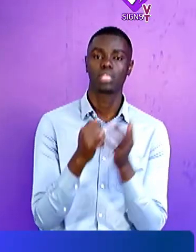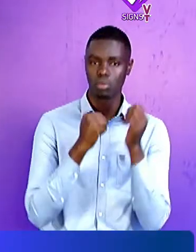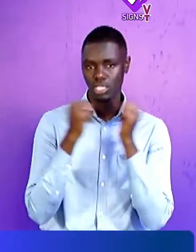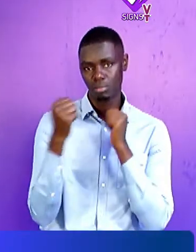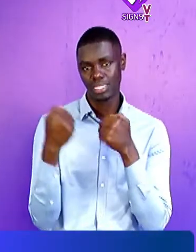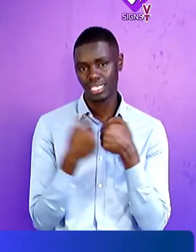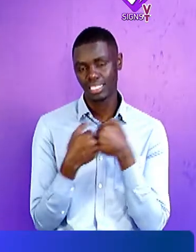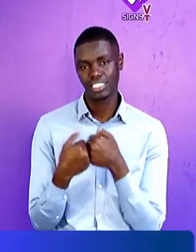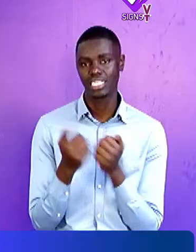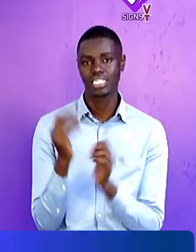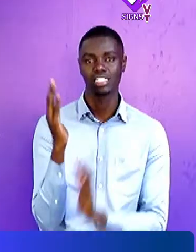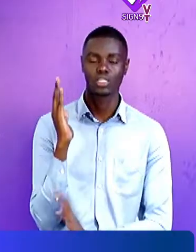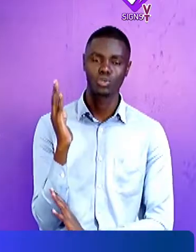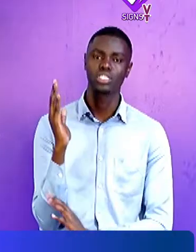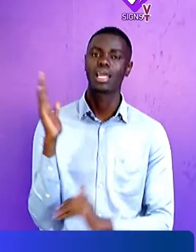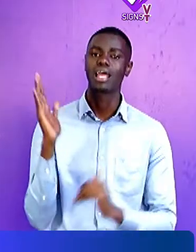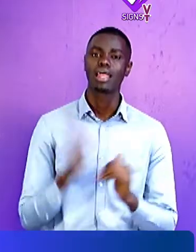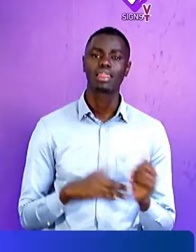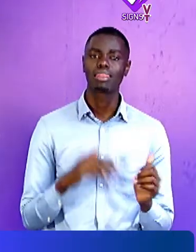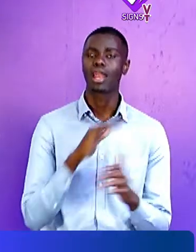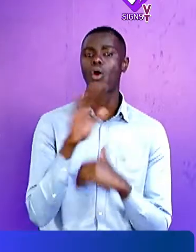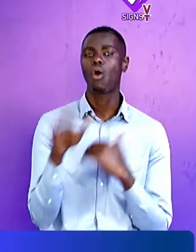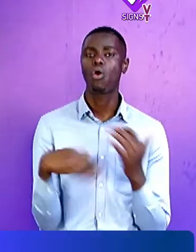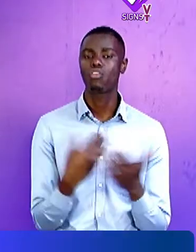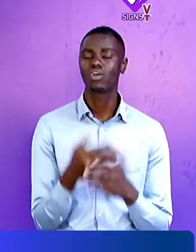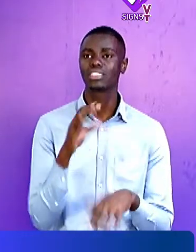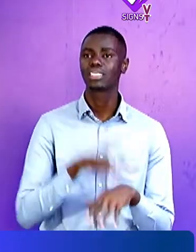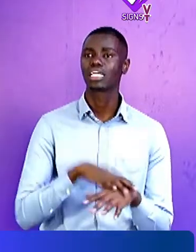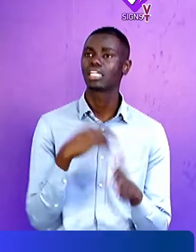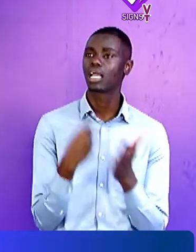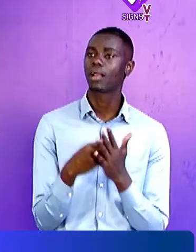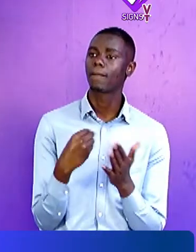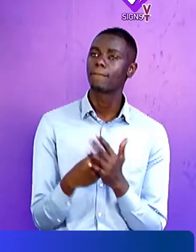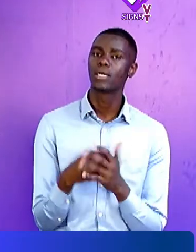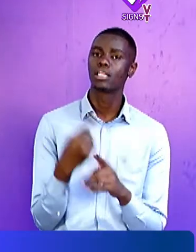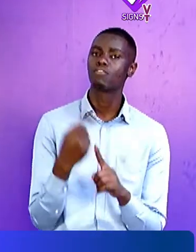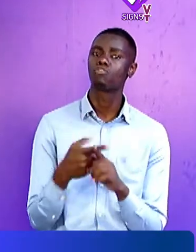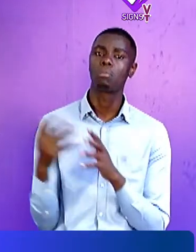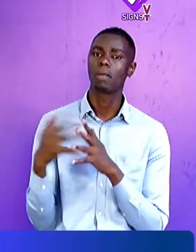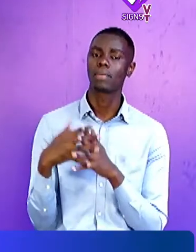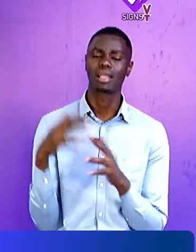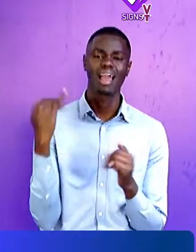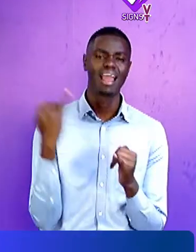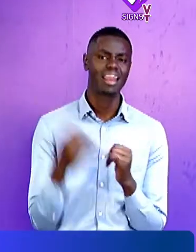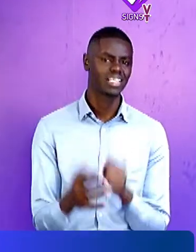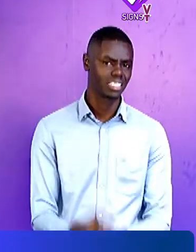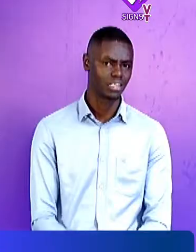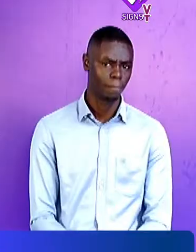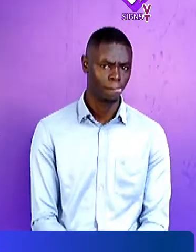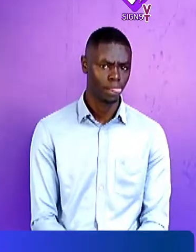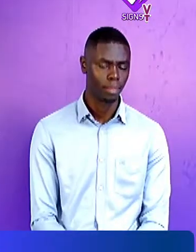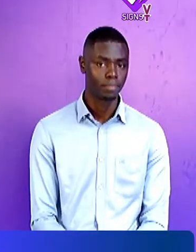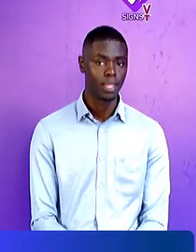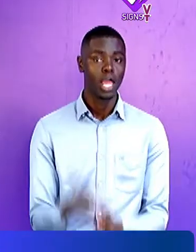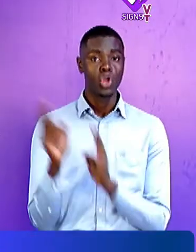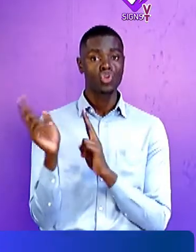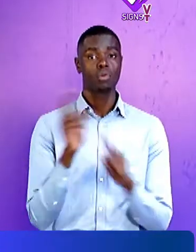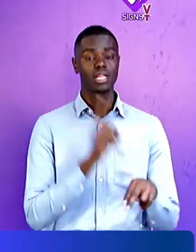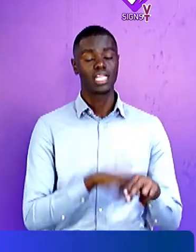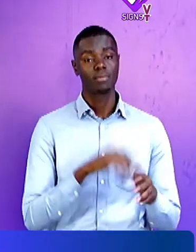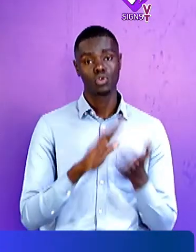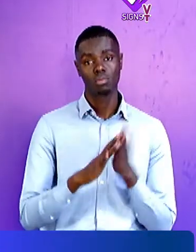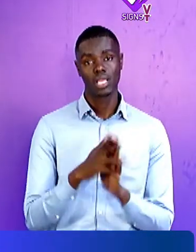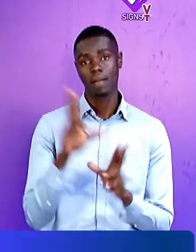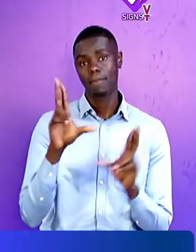challenges and security, rather than all of us getting money from there. Then lastly, normally when you become a NATO